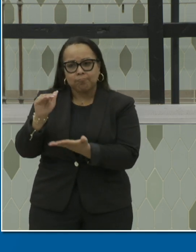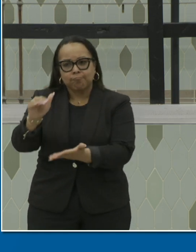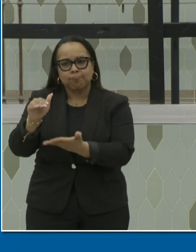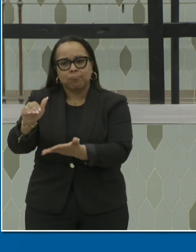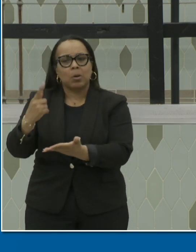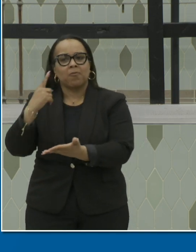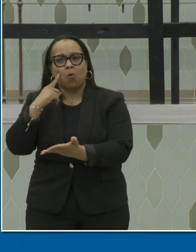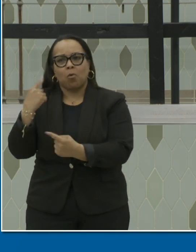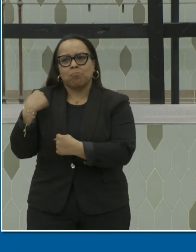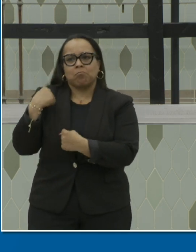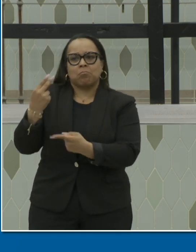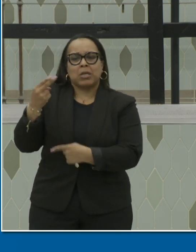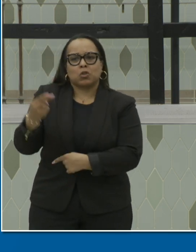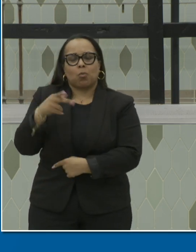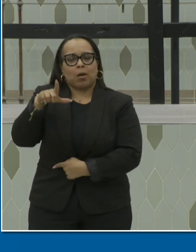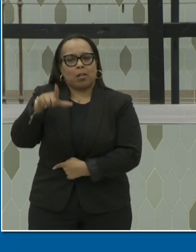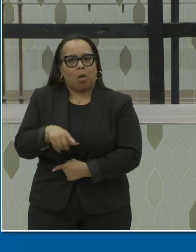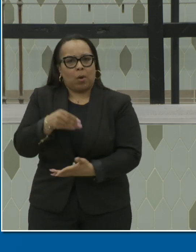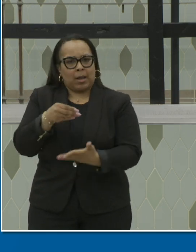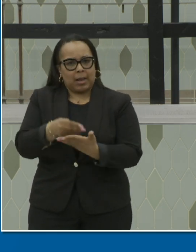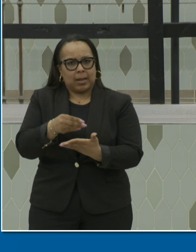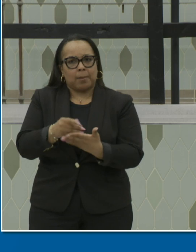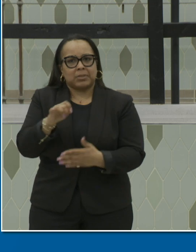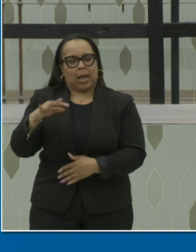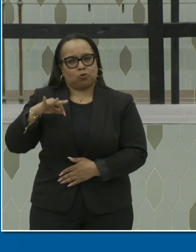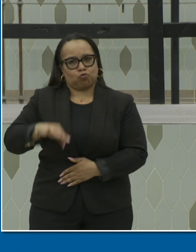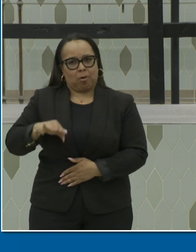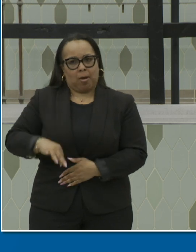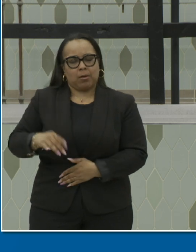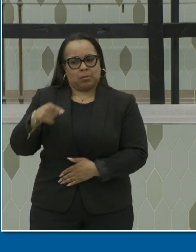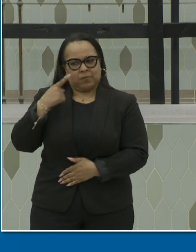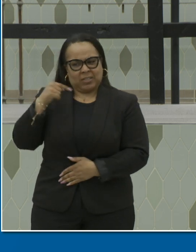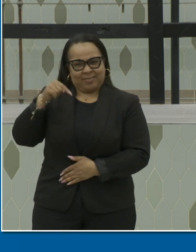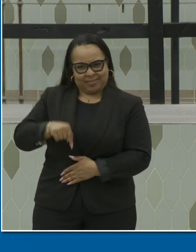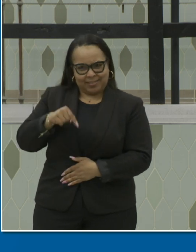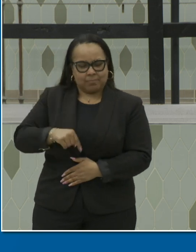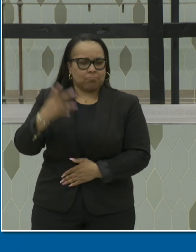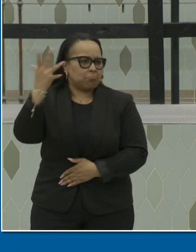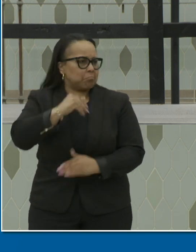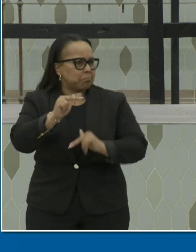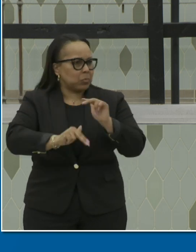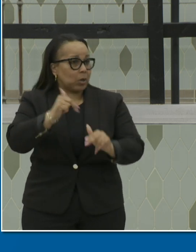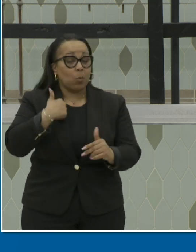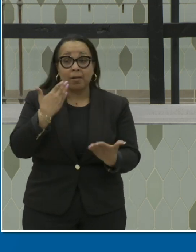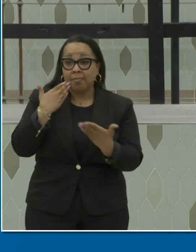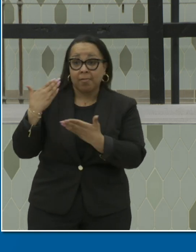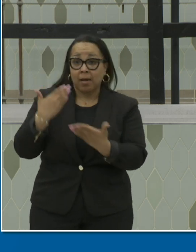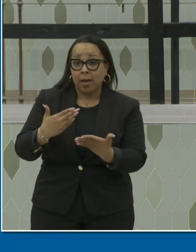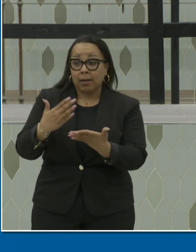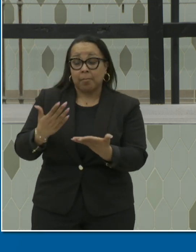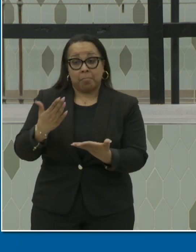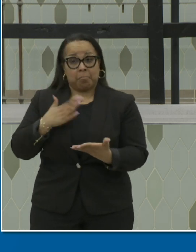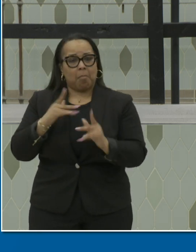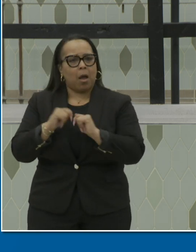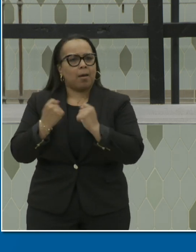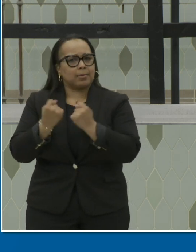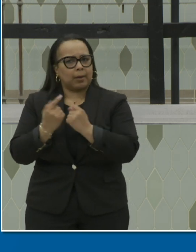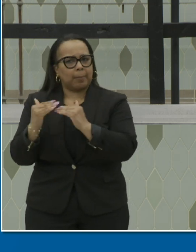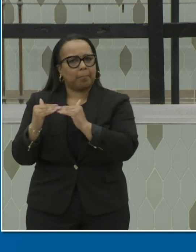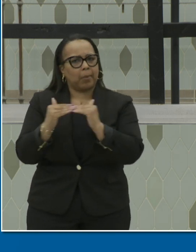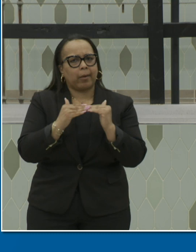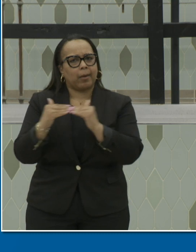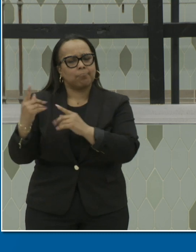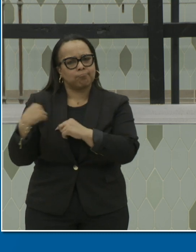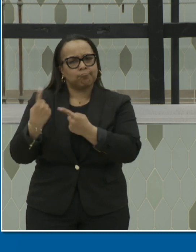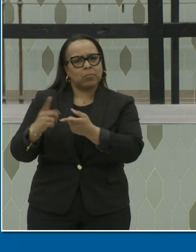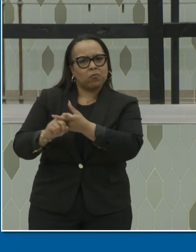of historic and low-income housing tax credit equity to this fabulous building. I'd like to thank, in part, my teammate and